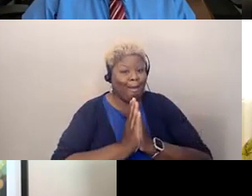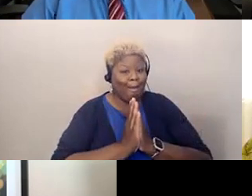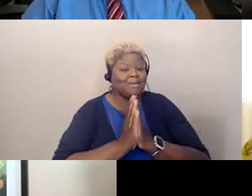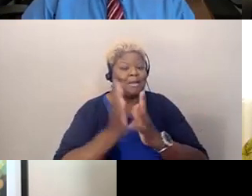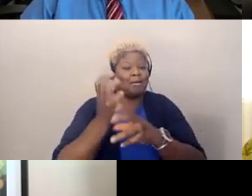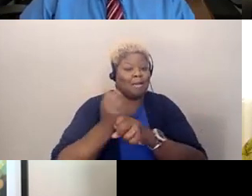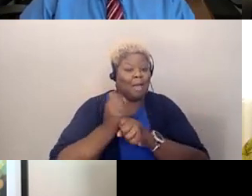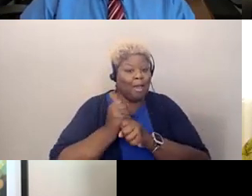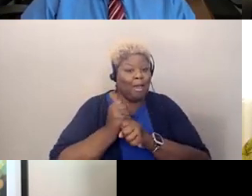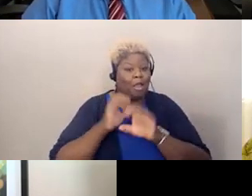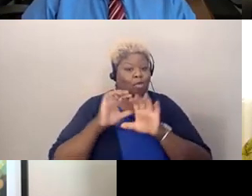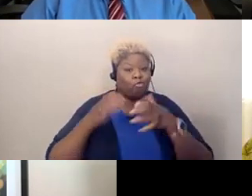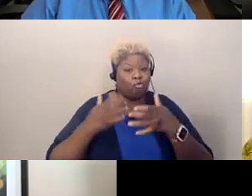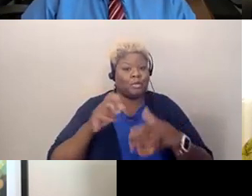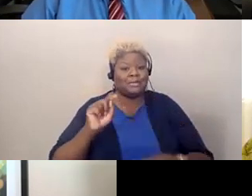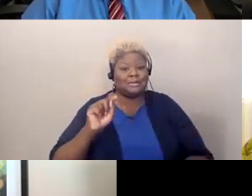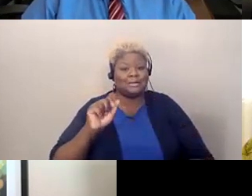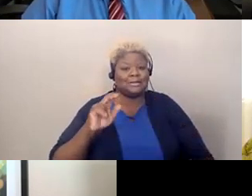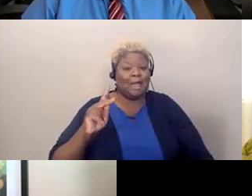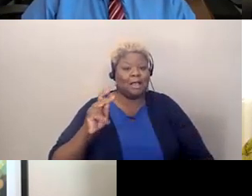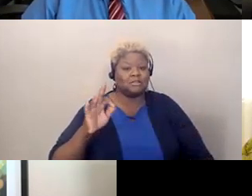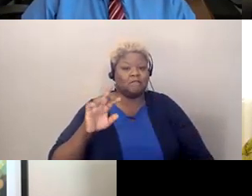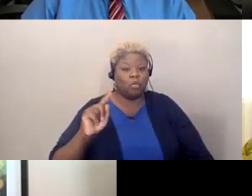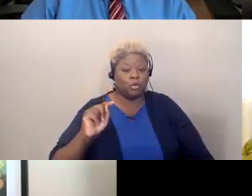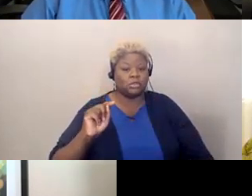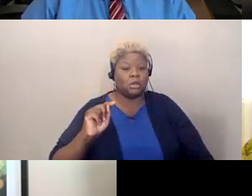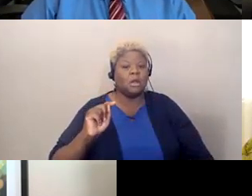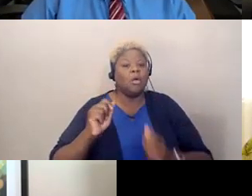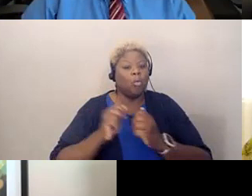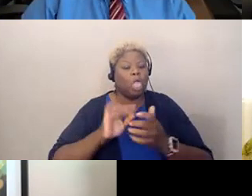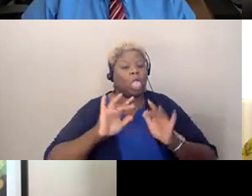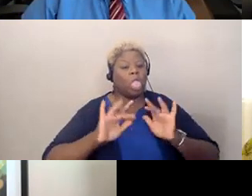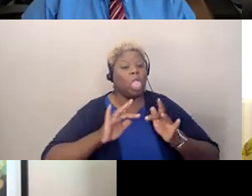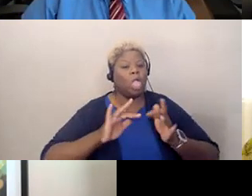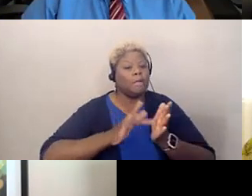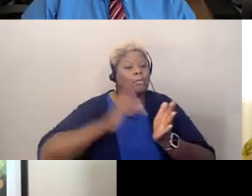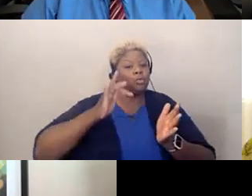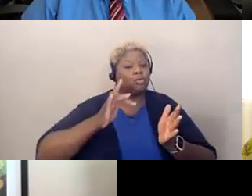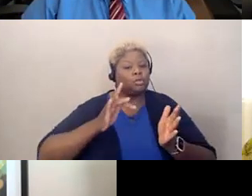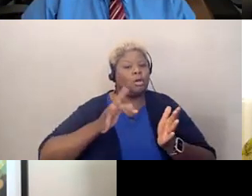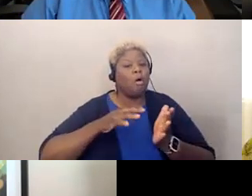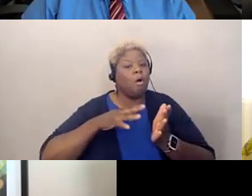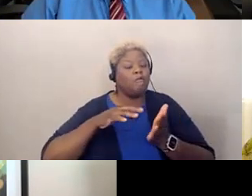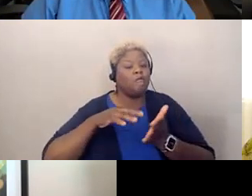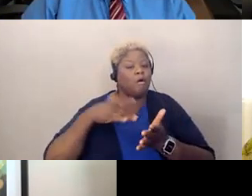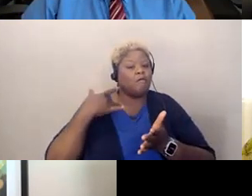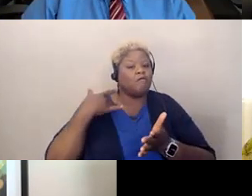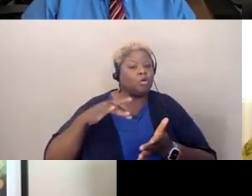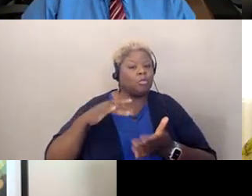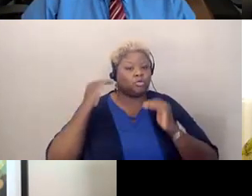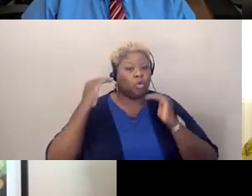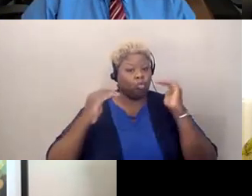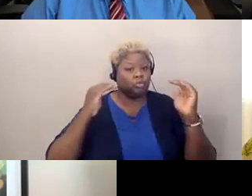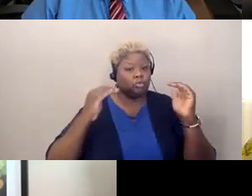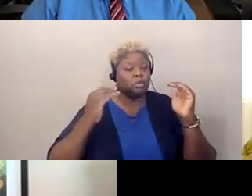governor's office to look at the issues around sexual abuse of vulnerable adults. And out of that came a number of work groups, the criminal justice